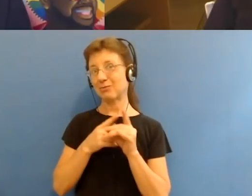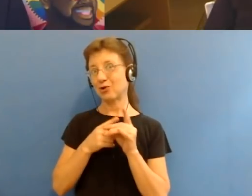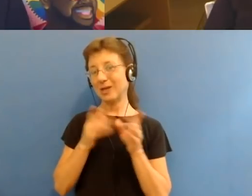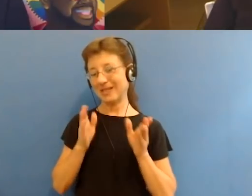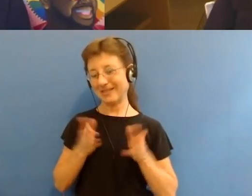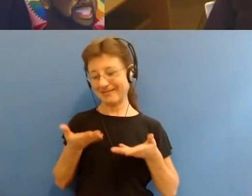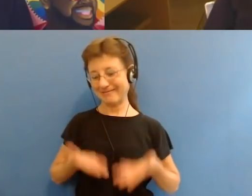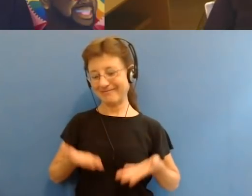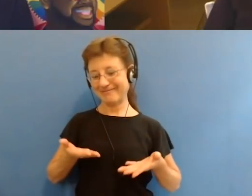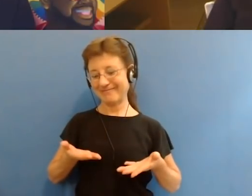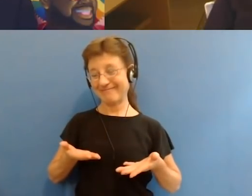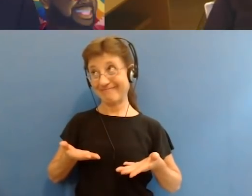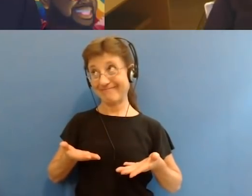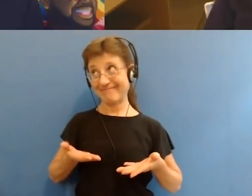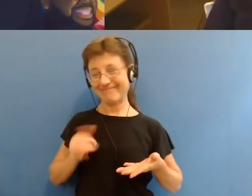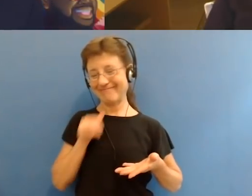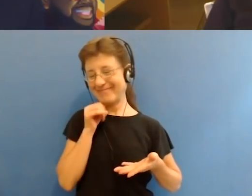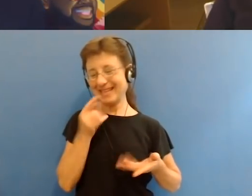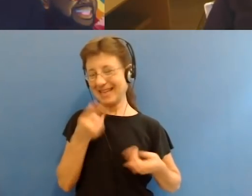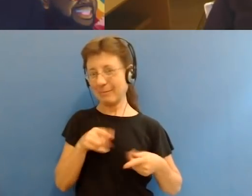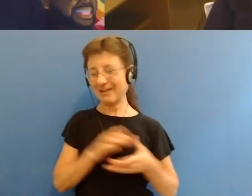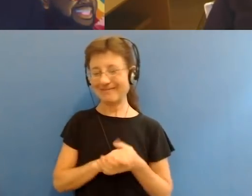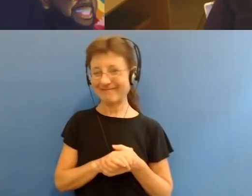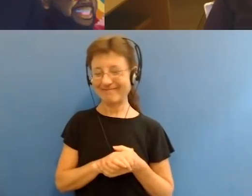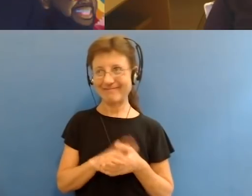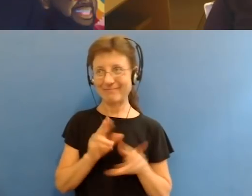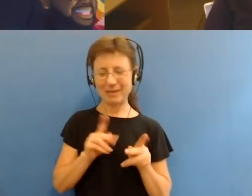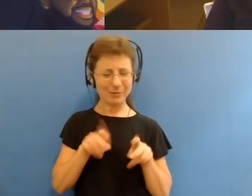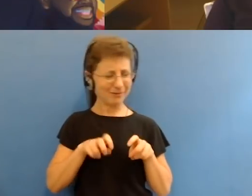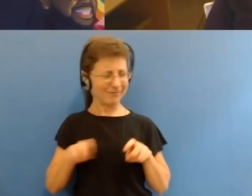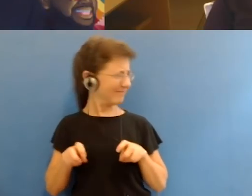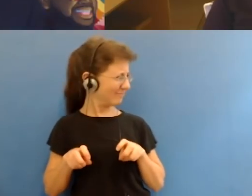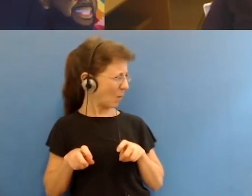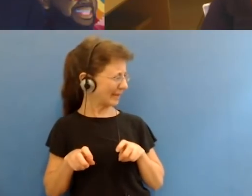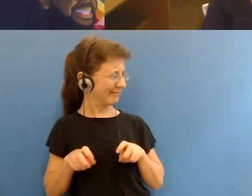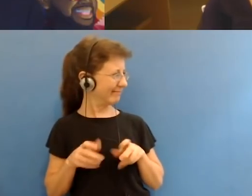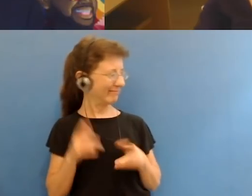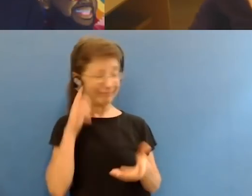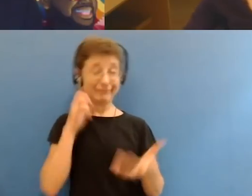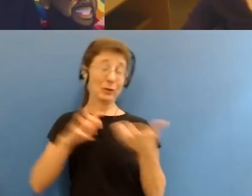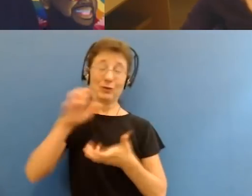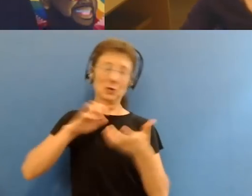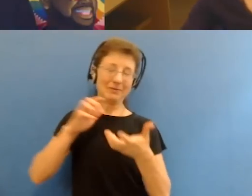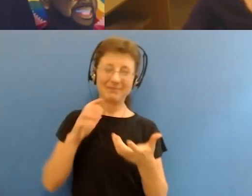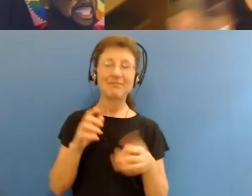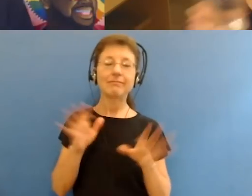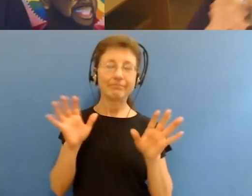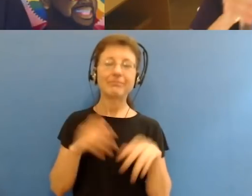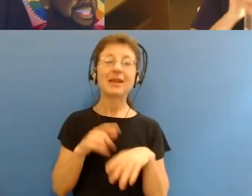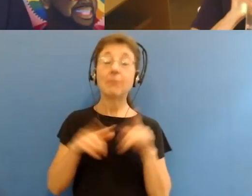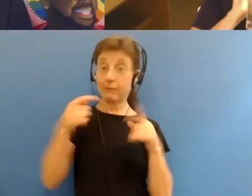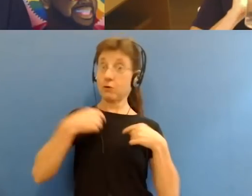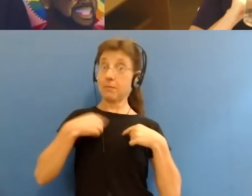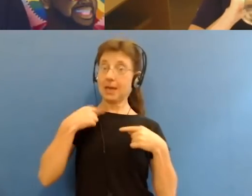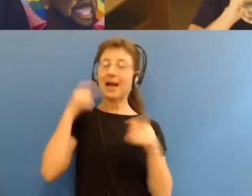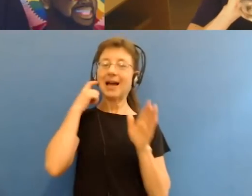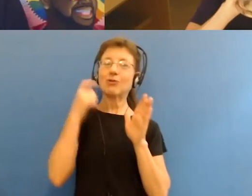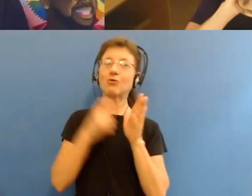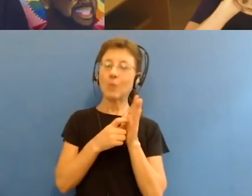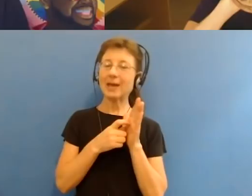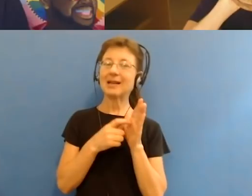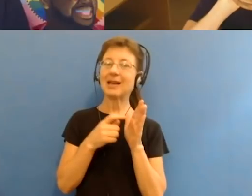so everyone was really confused on that panel. But for me, I recognize the presence of skillful